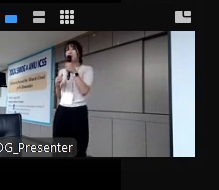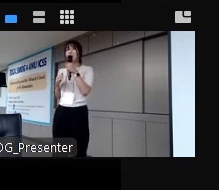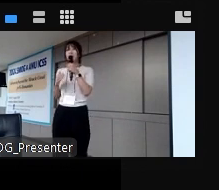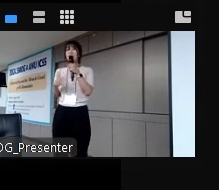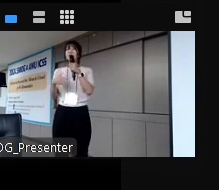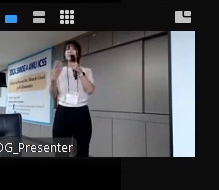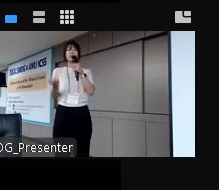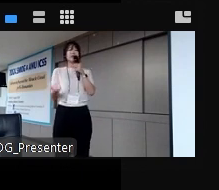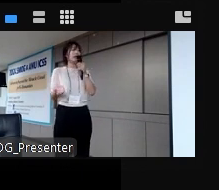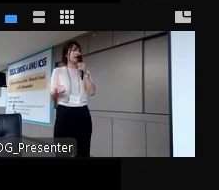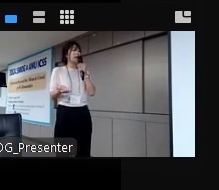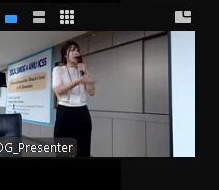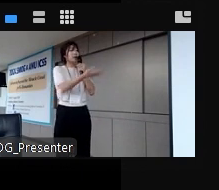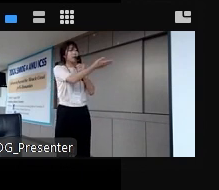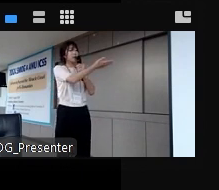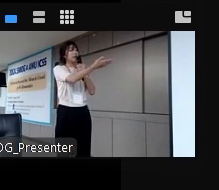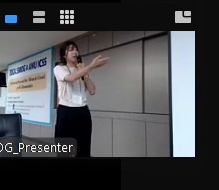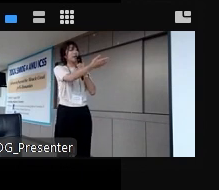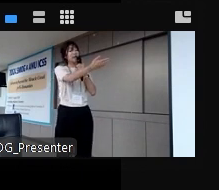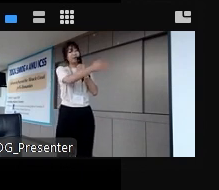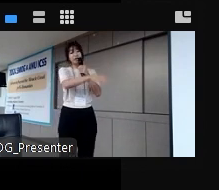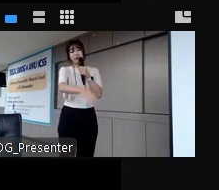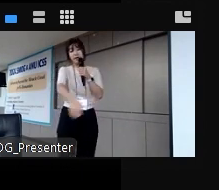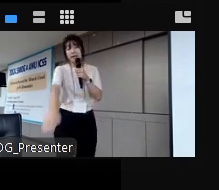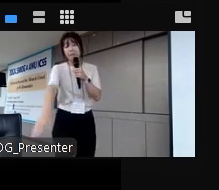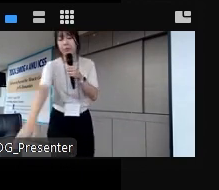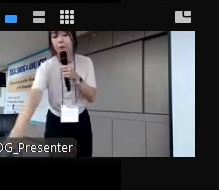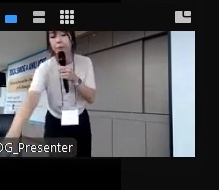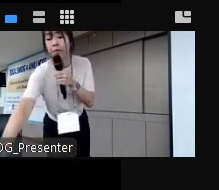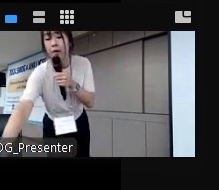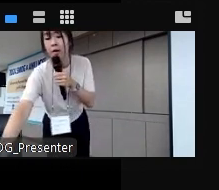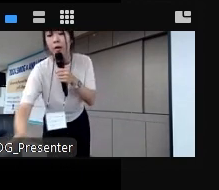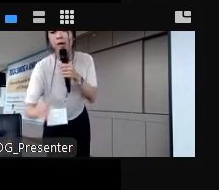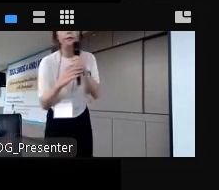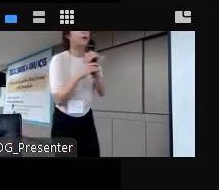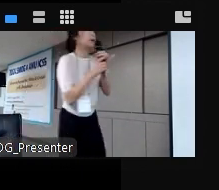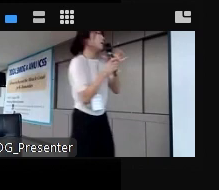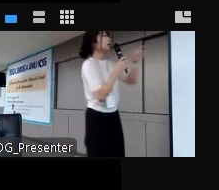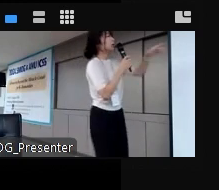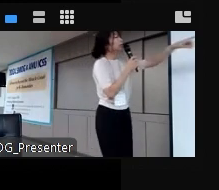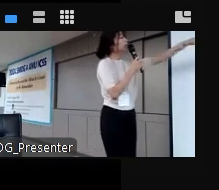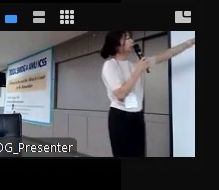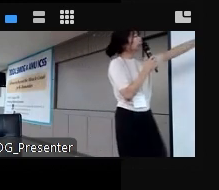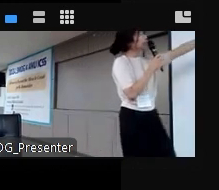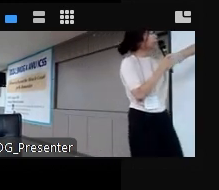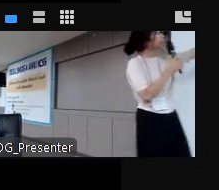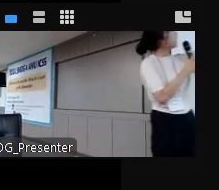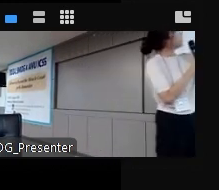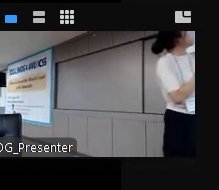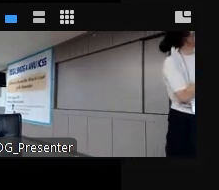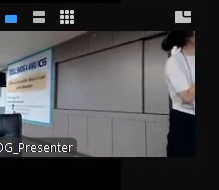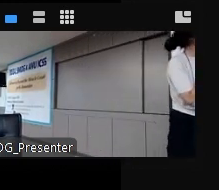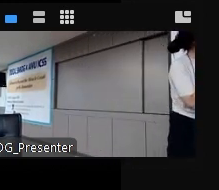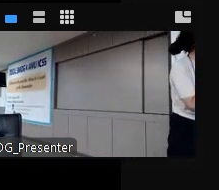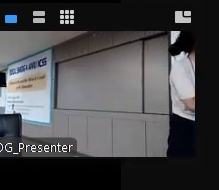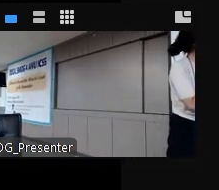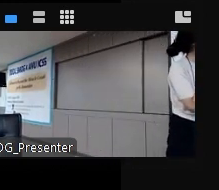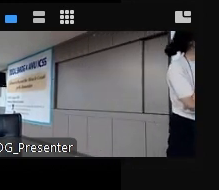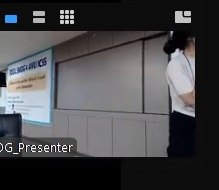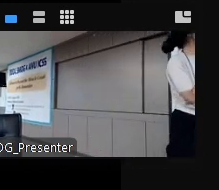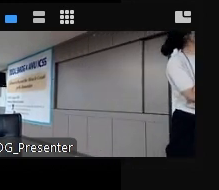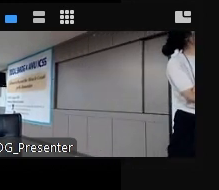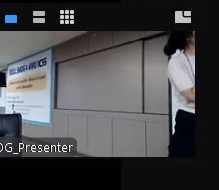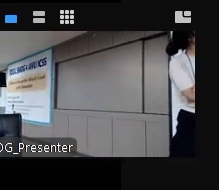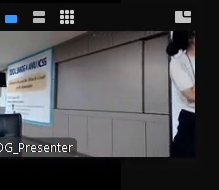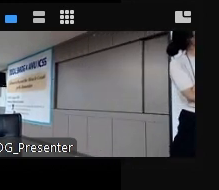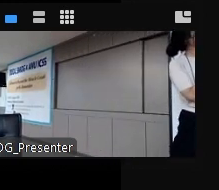unambiguous context to be degraded. We don't have any evidence, for example, for the blue bars here, when it's clear who's doing what,